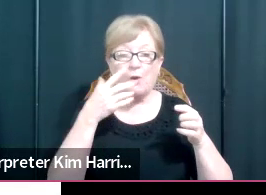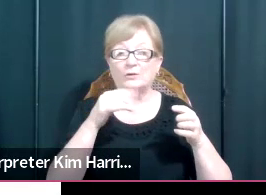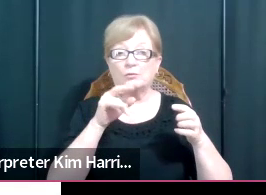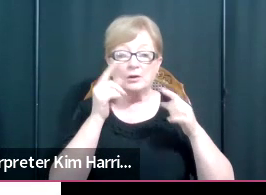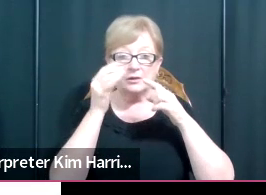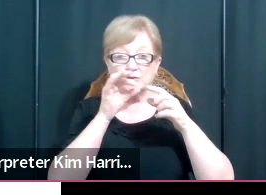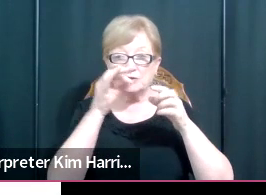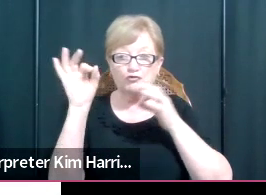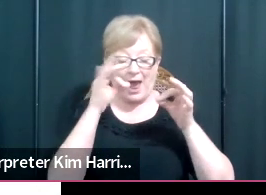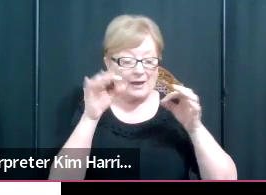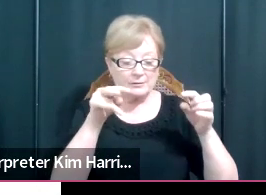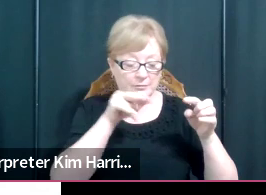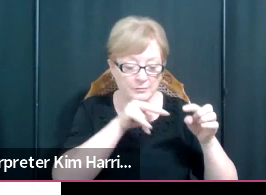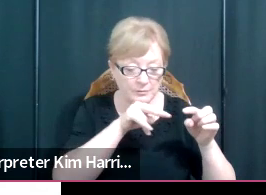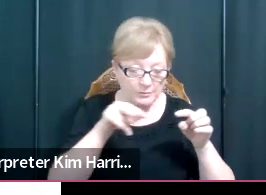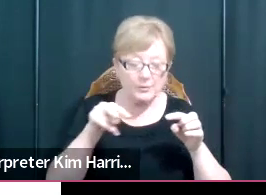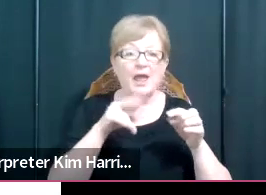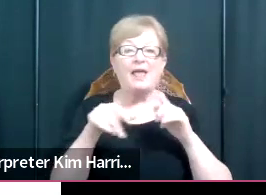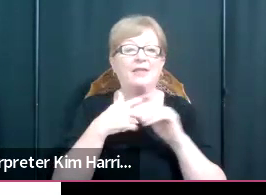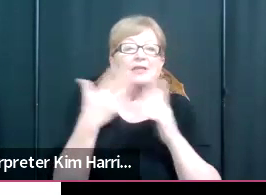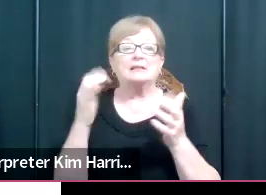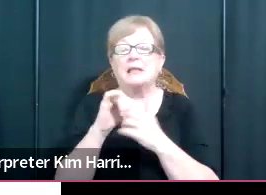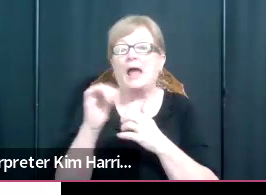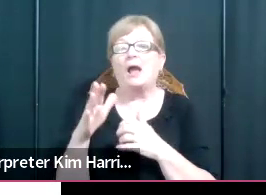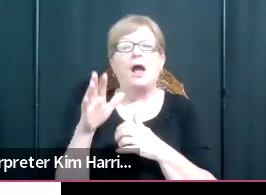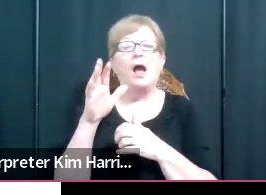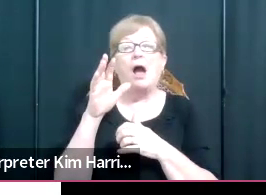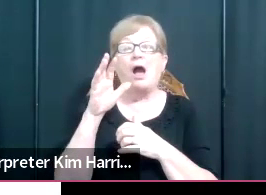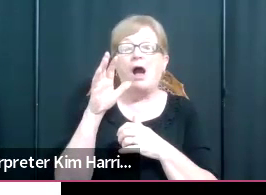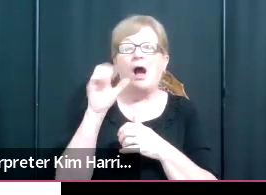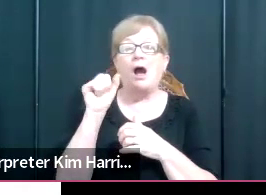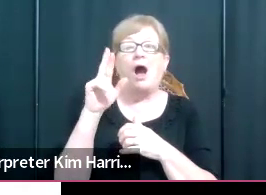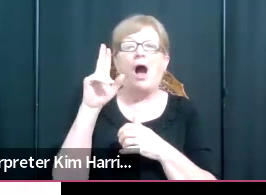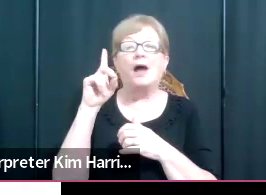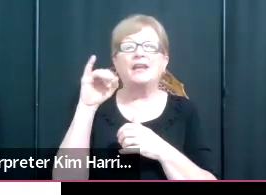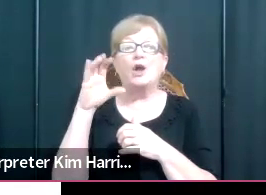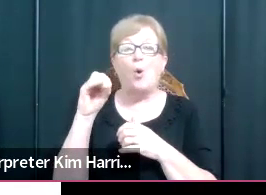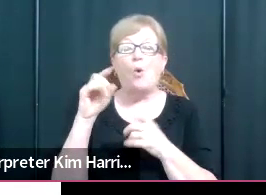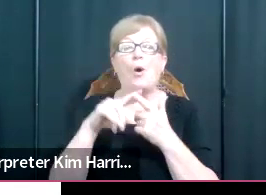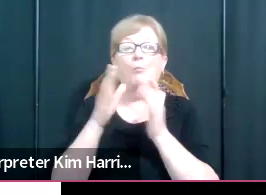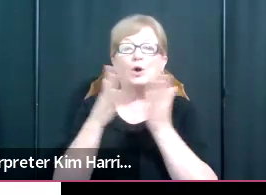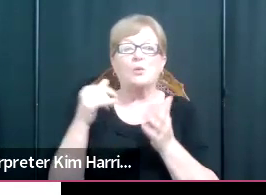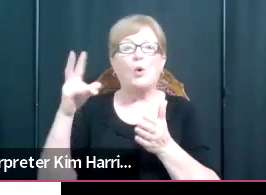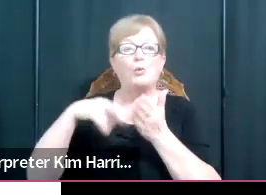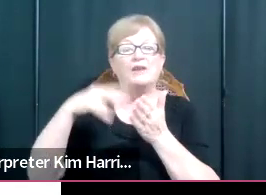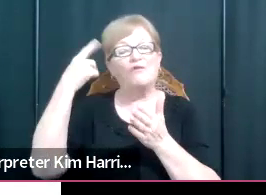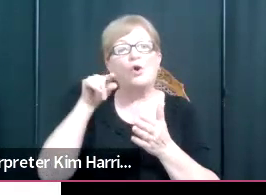And then just things like audiobooks are also helpful too. And so we have